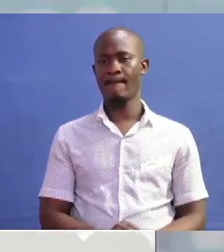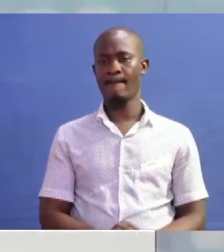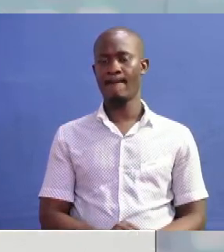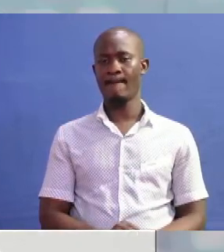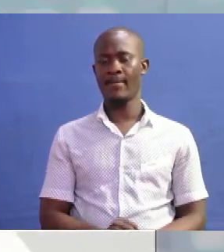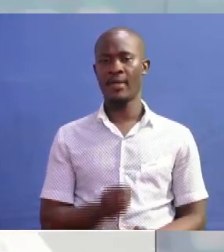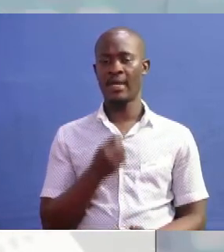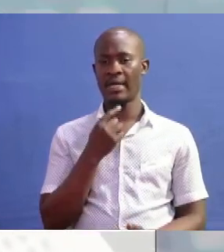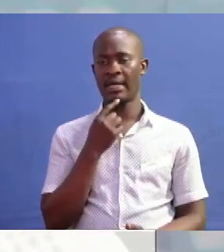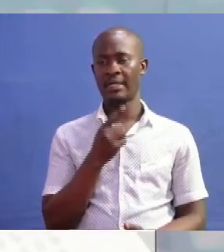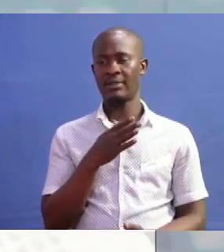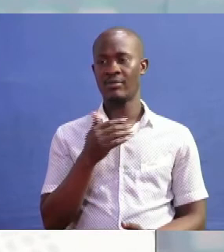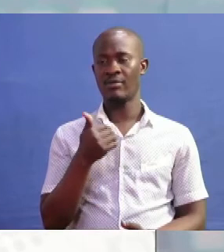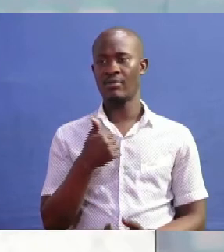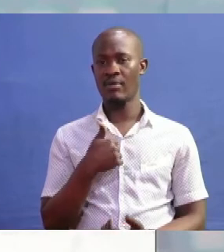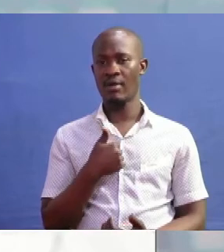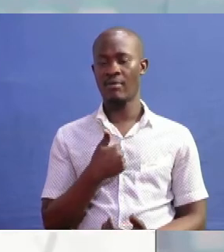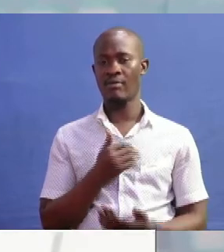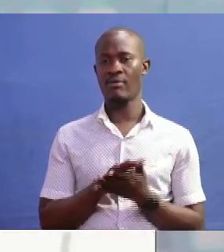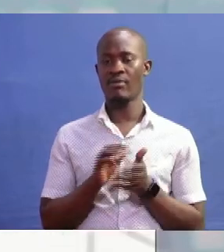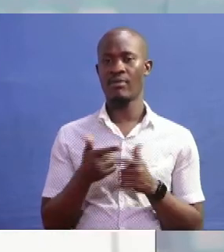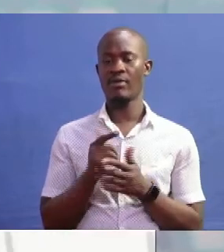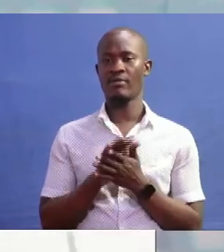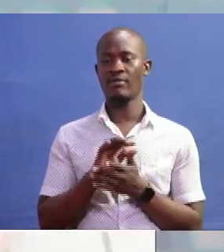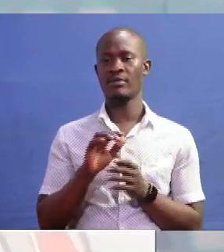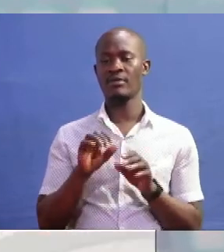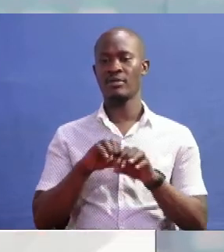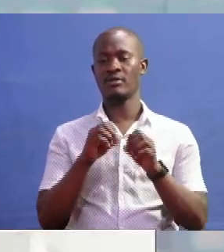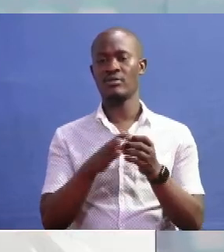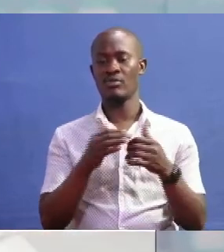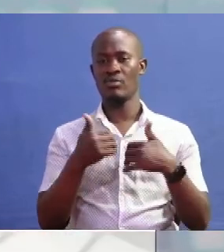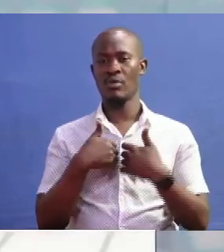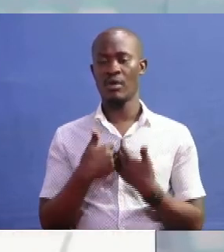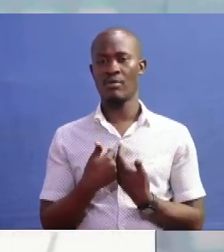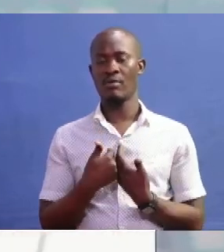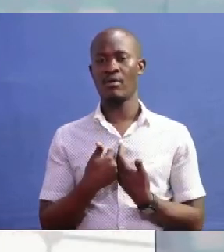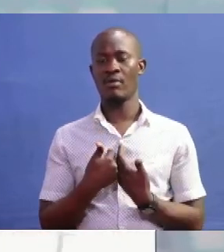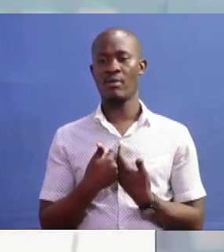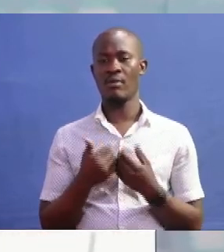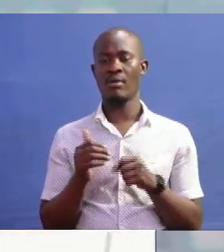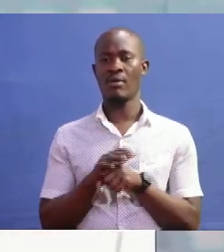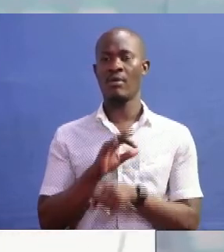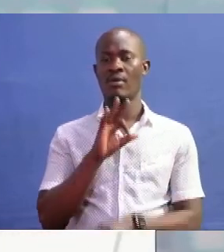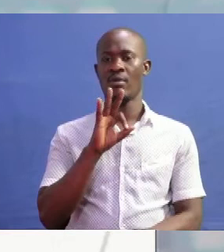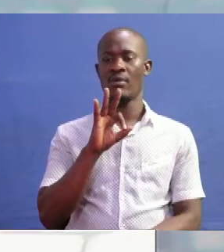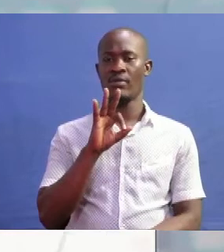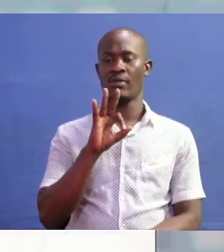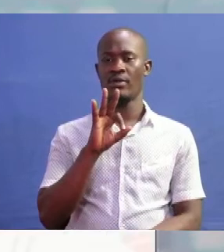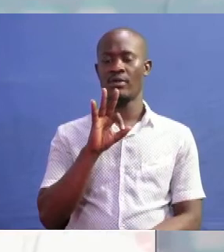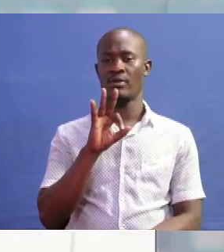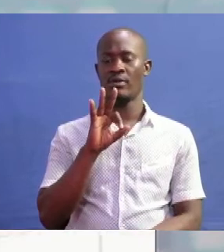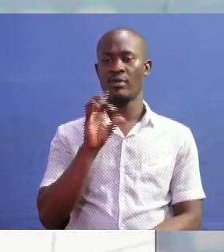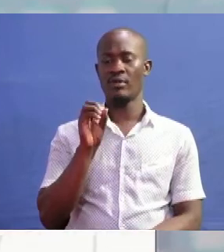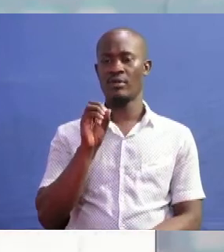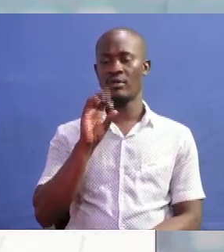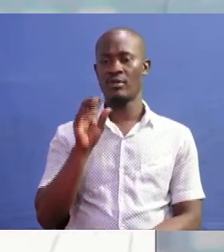Like I said, we have different circles. We have over 30